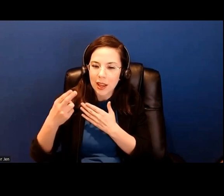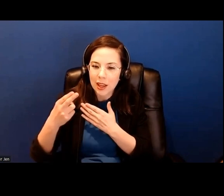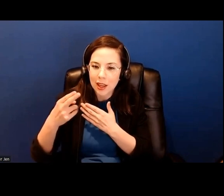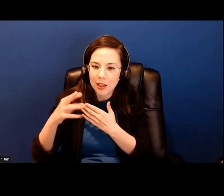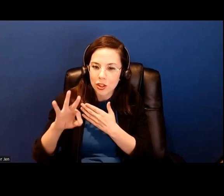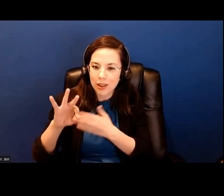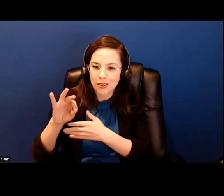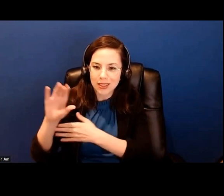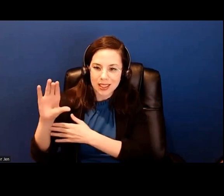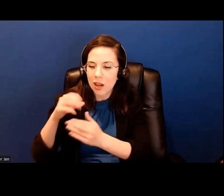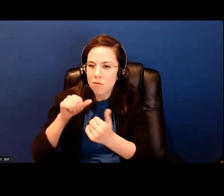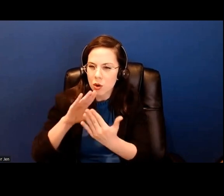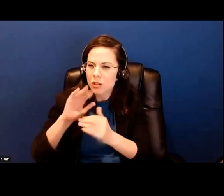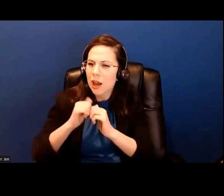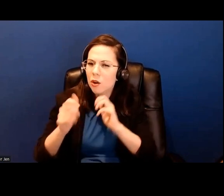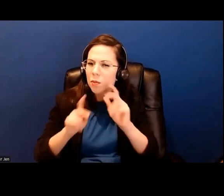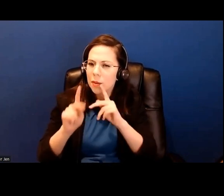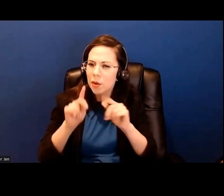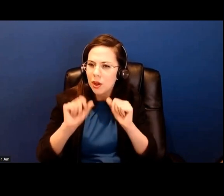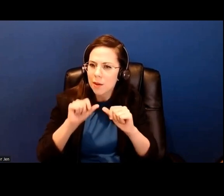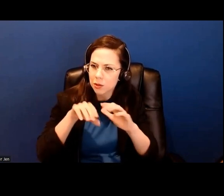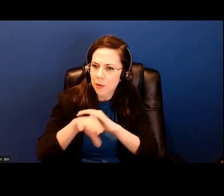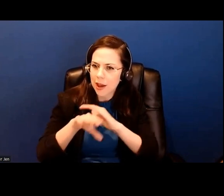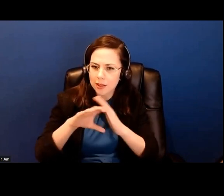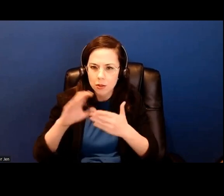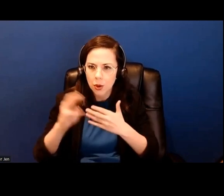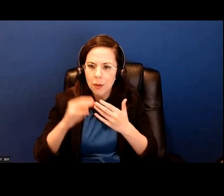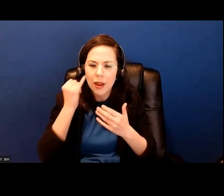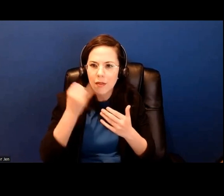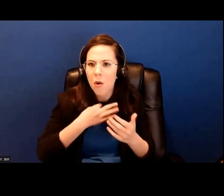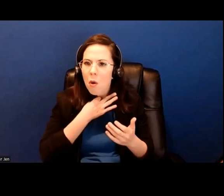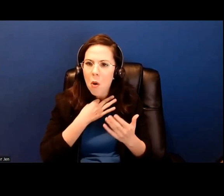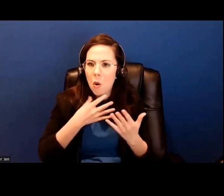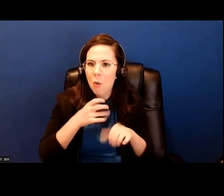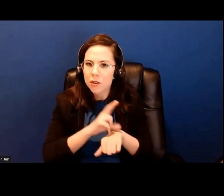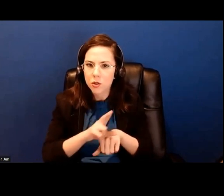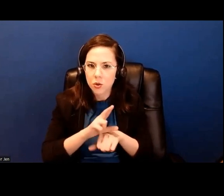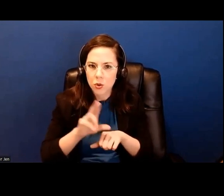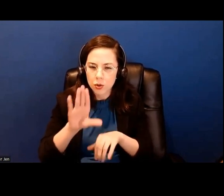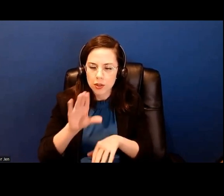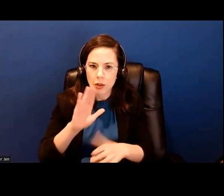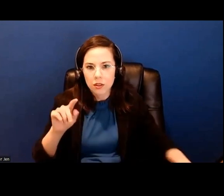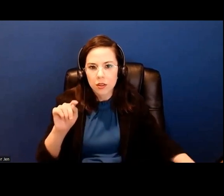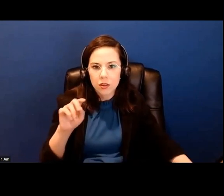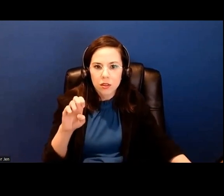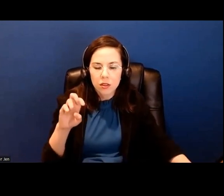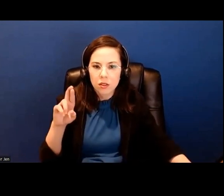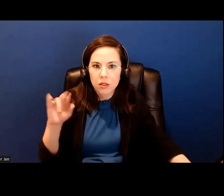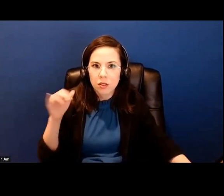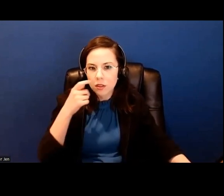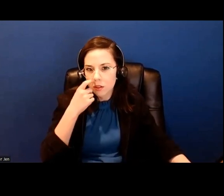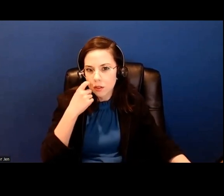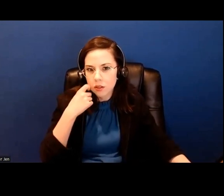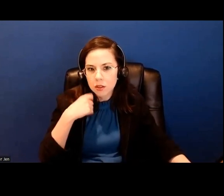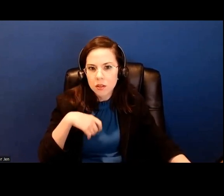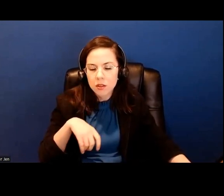could folks get access to the curriculum, or what would that look like if folks are interested in incorporating or implementing any of that in their communities? Brittany, can you just